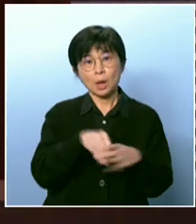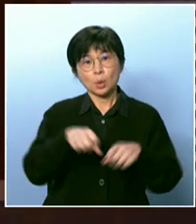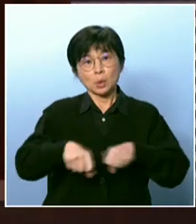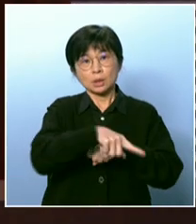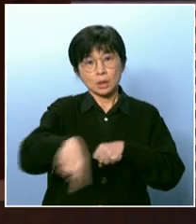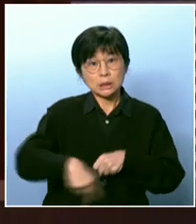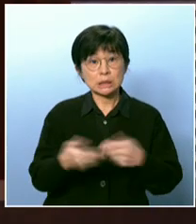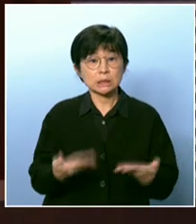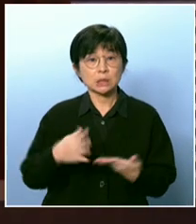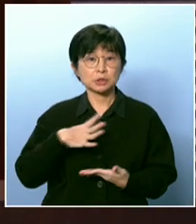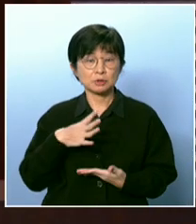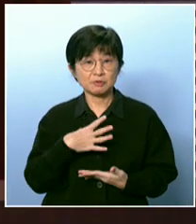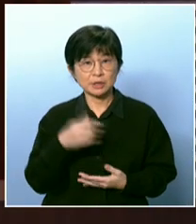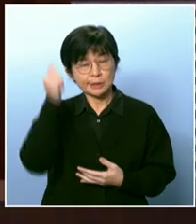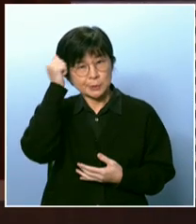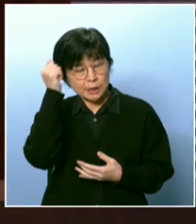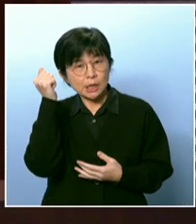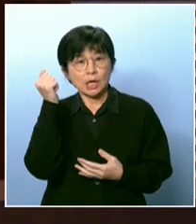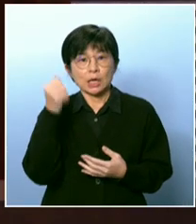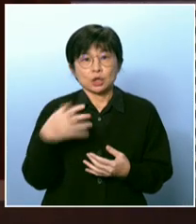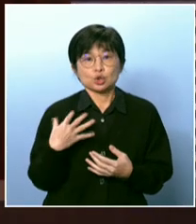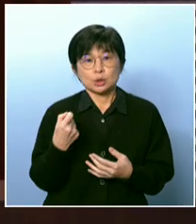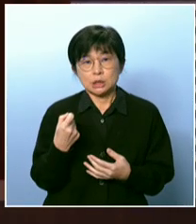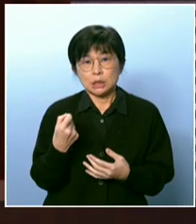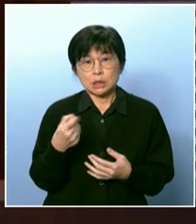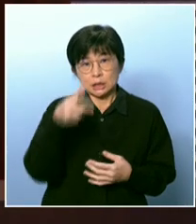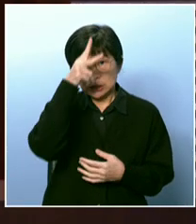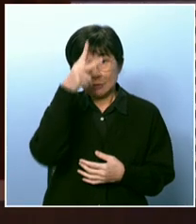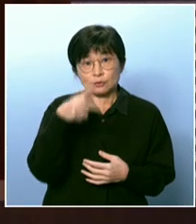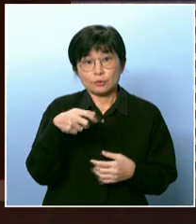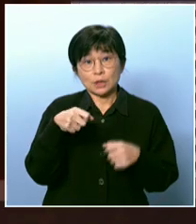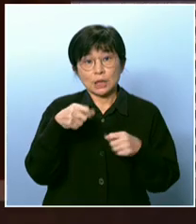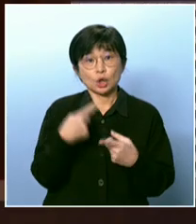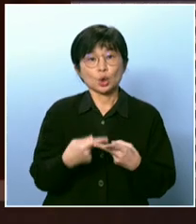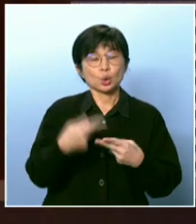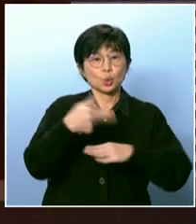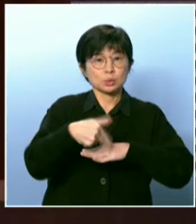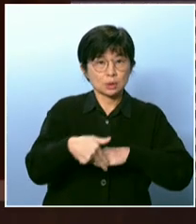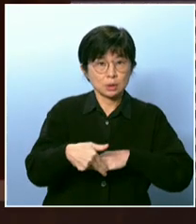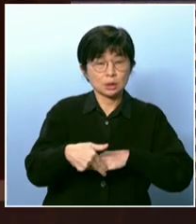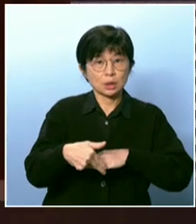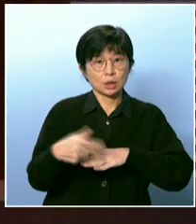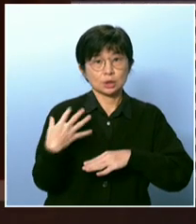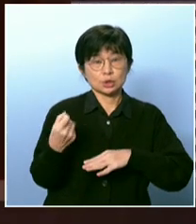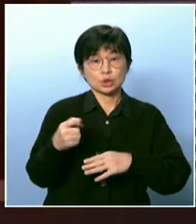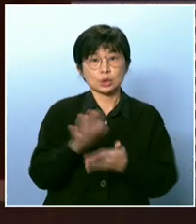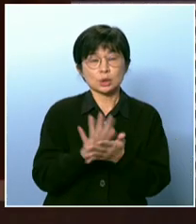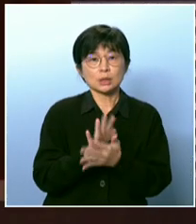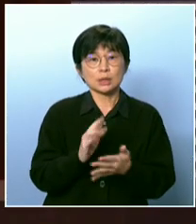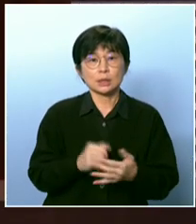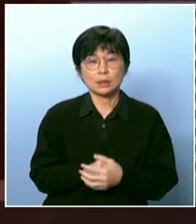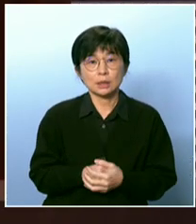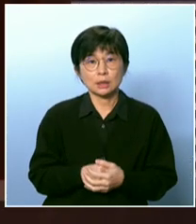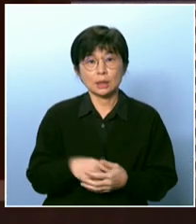Well, we take into consideration different factors, including the conditions of the site as well as the challenges that we may encounter.